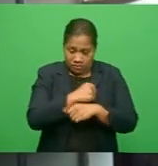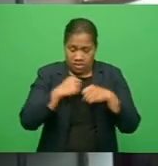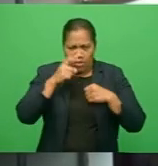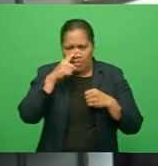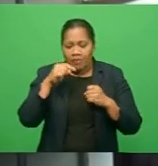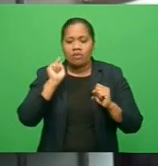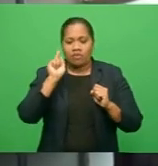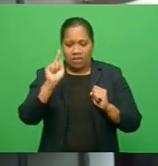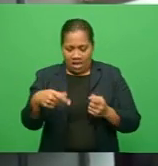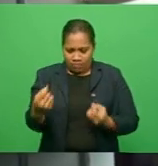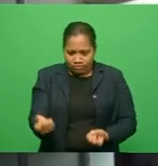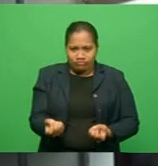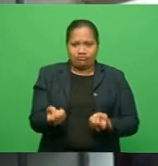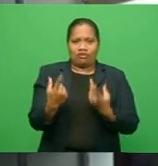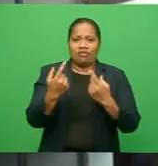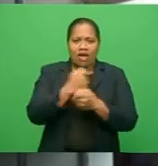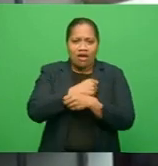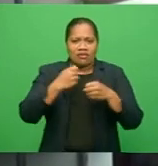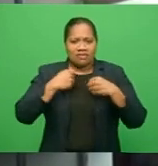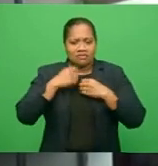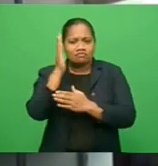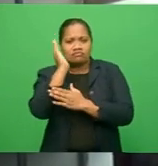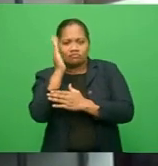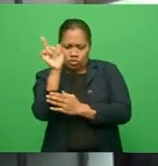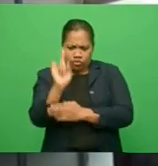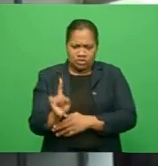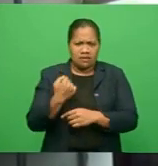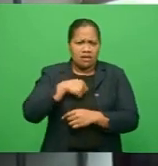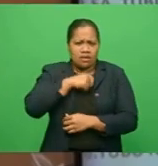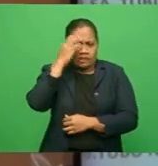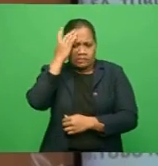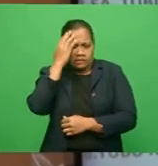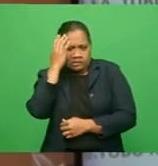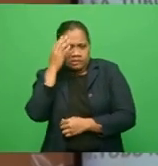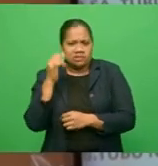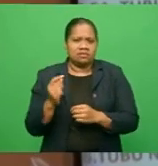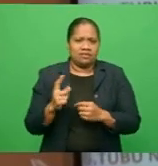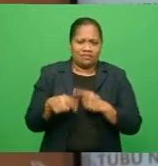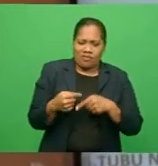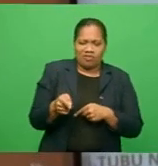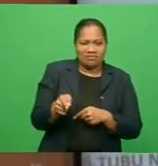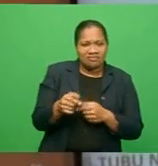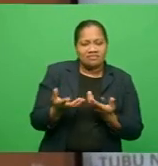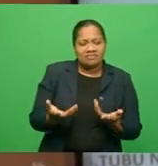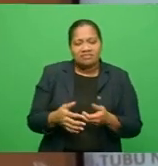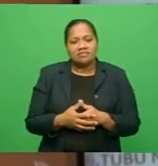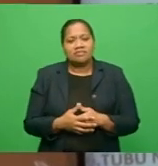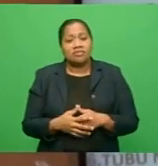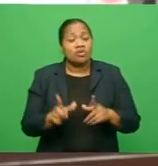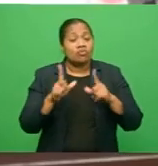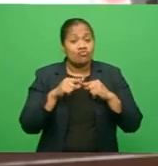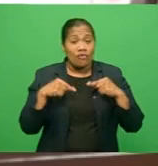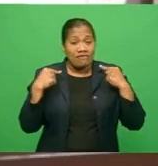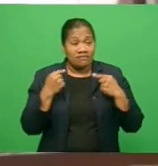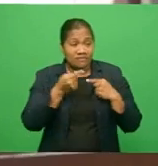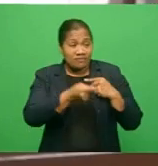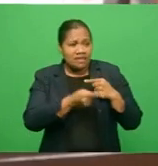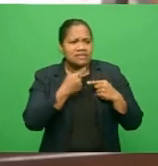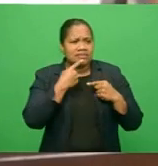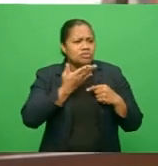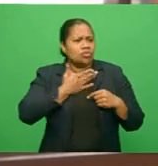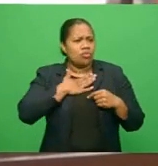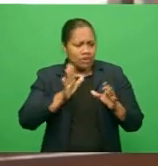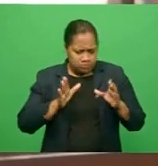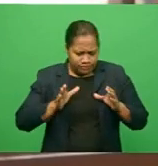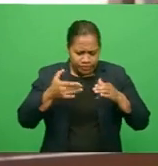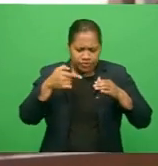our presentation today. We are very concerned with the poverty. Reverend Dr. Vakandewa Vosa says they want to have a part in finding a